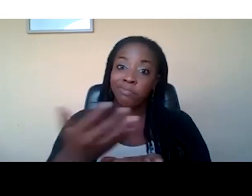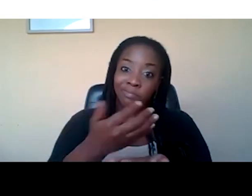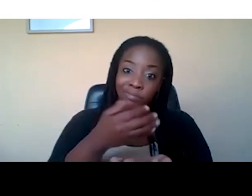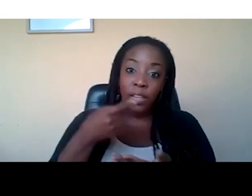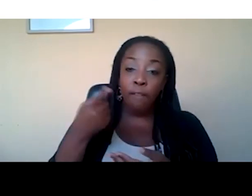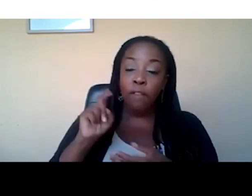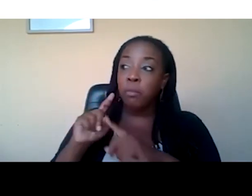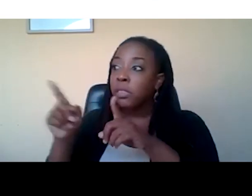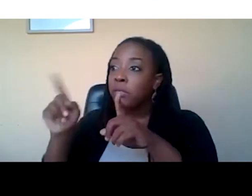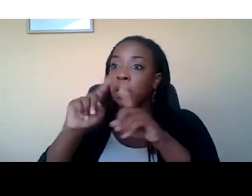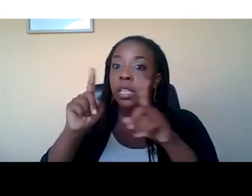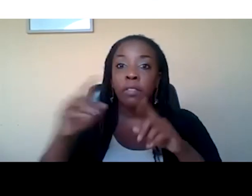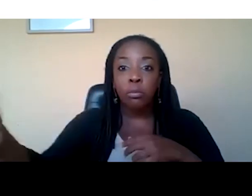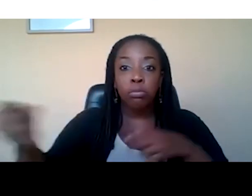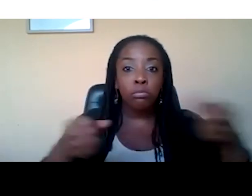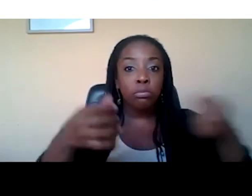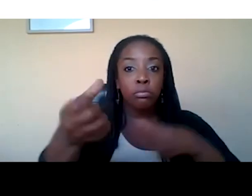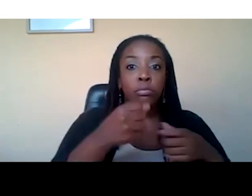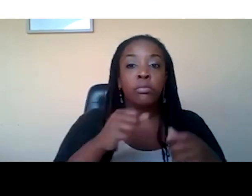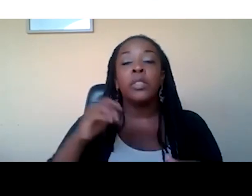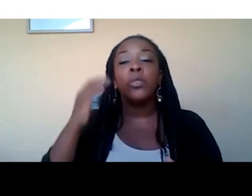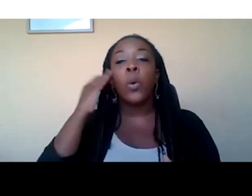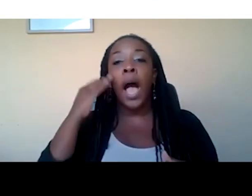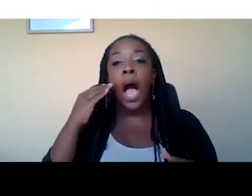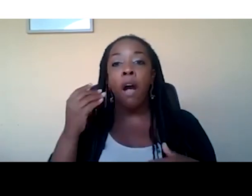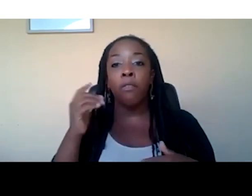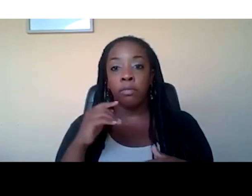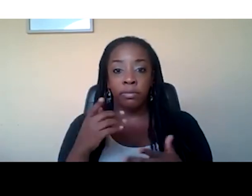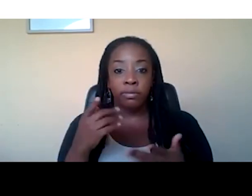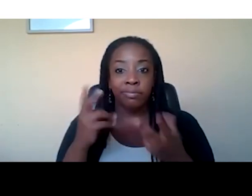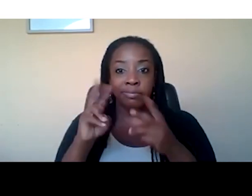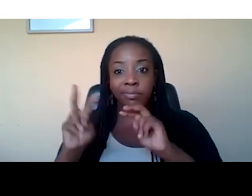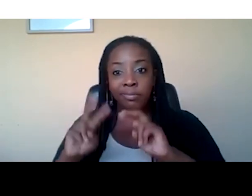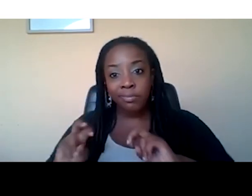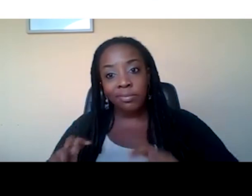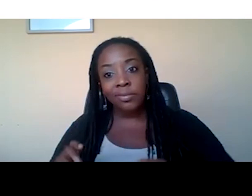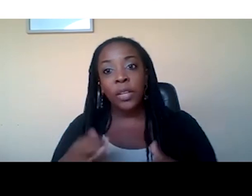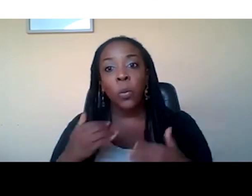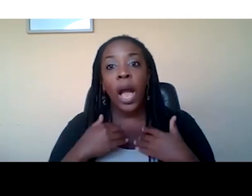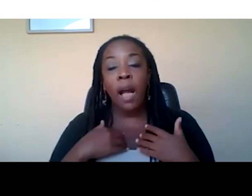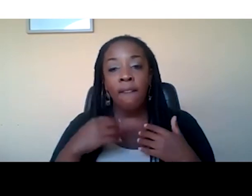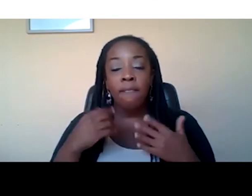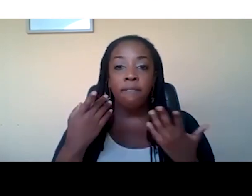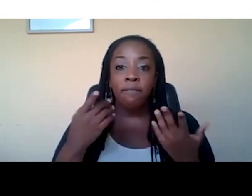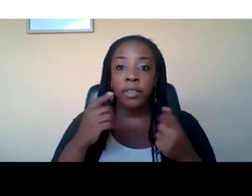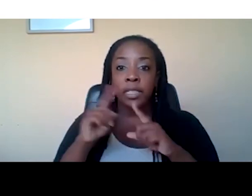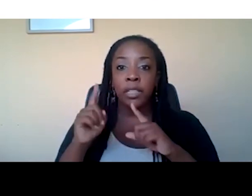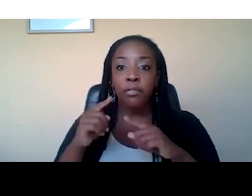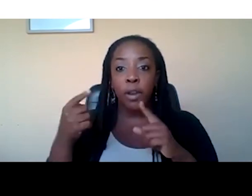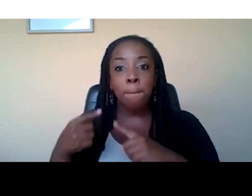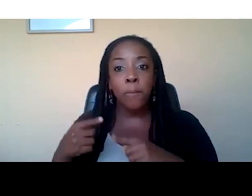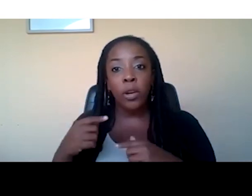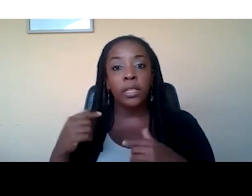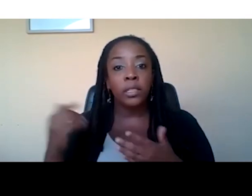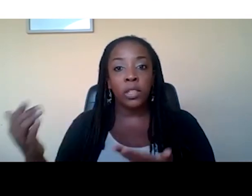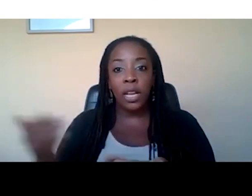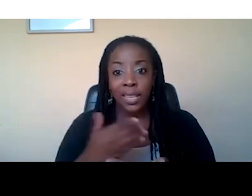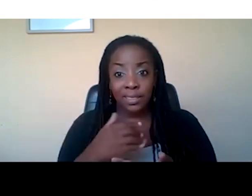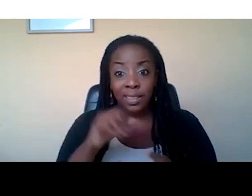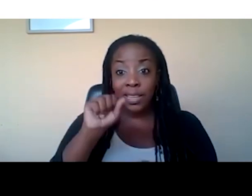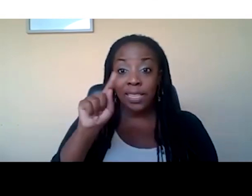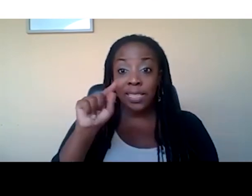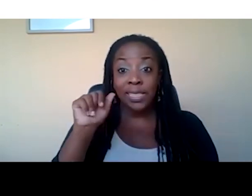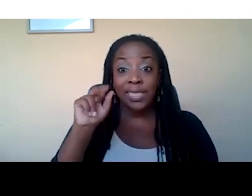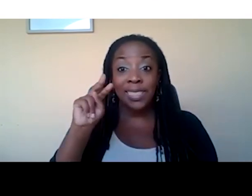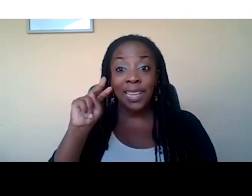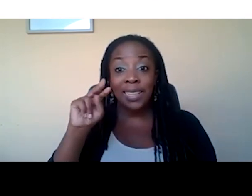different stakeholders so that we can have the different analysis at the different points of data collection. And starting is very